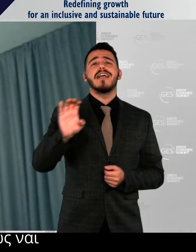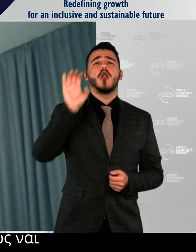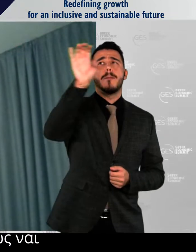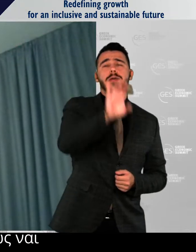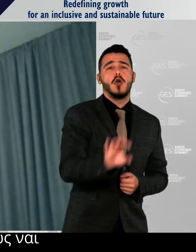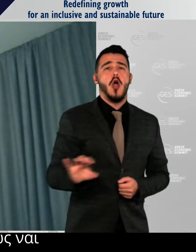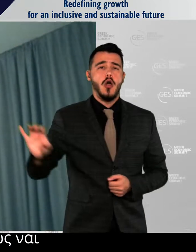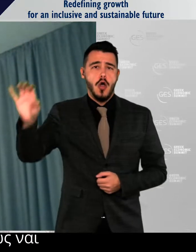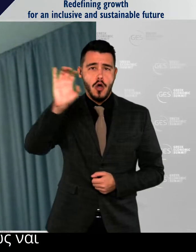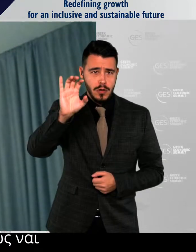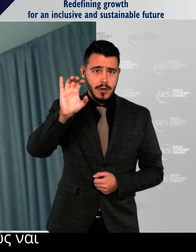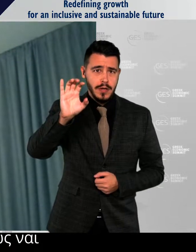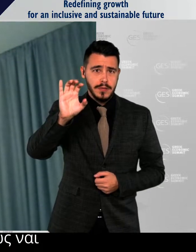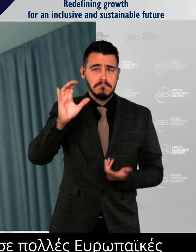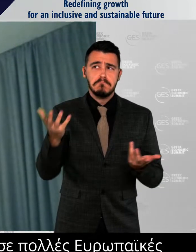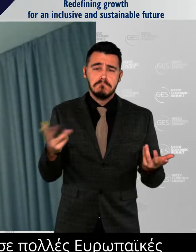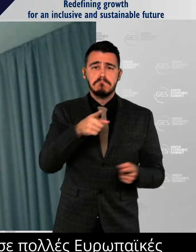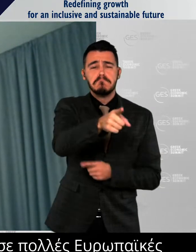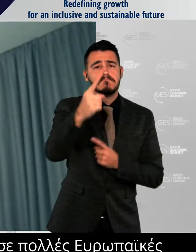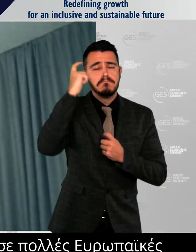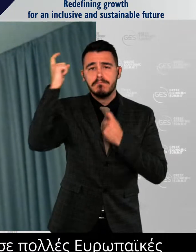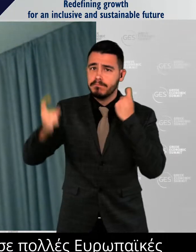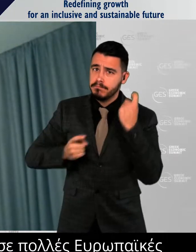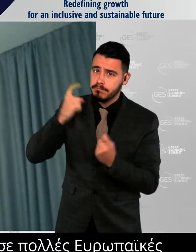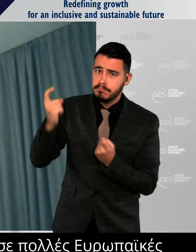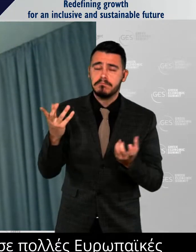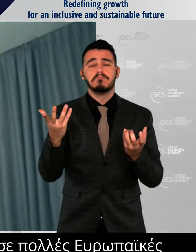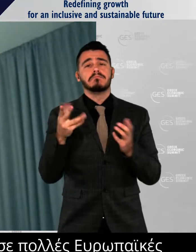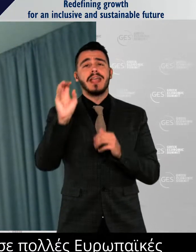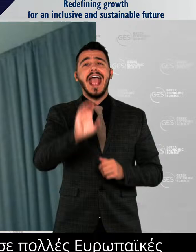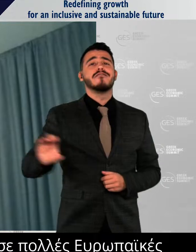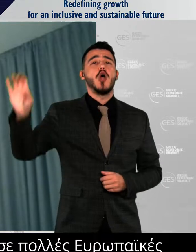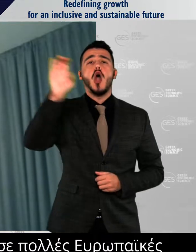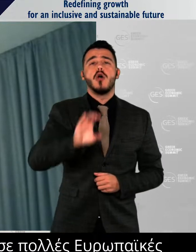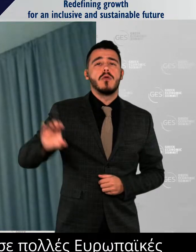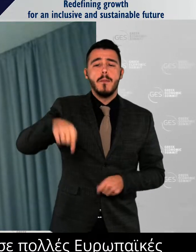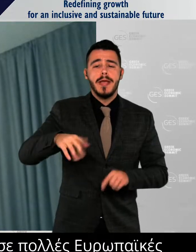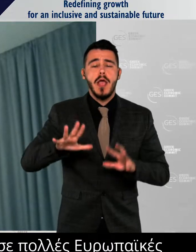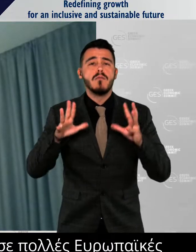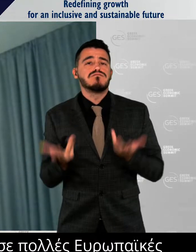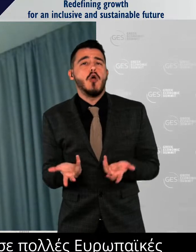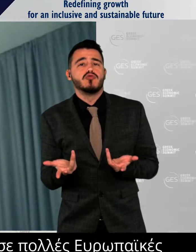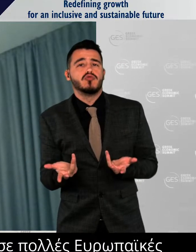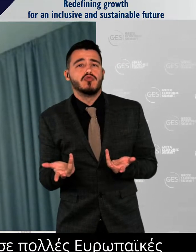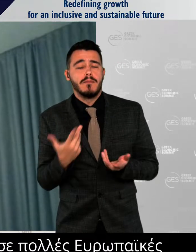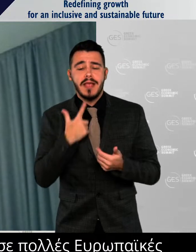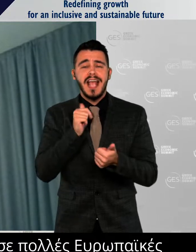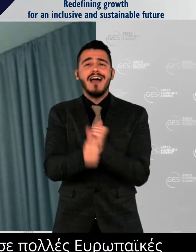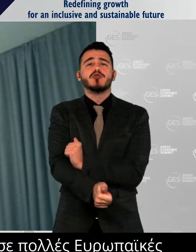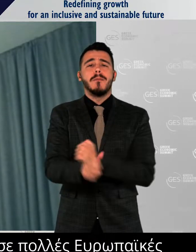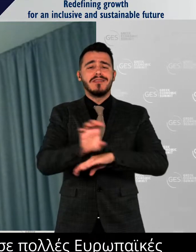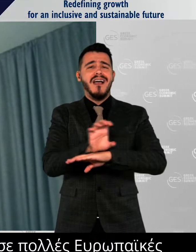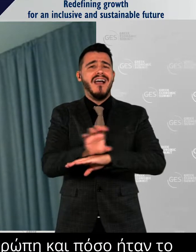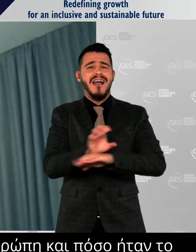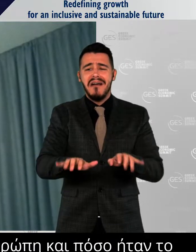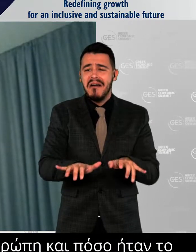Europe. Think about Europe. Think about the digital gap in terms of talent, in terms of boundary. Do you think we